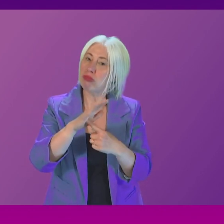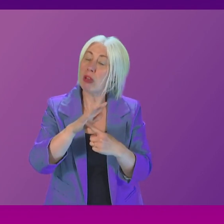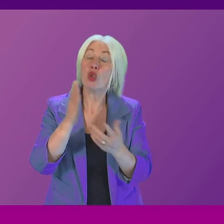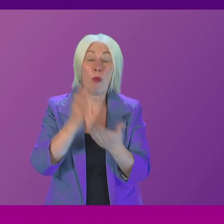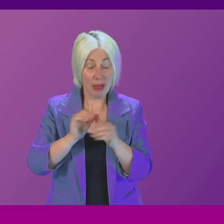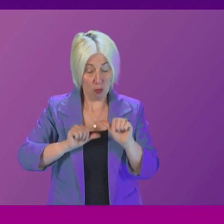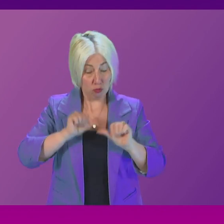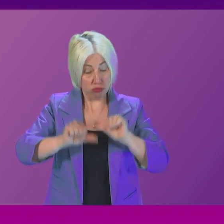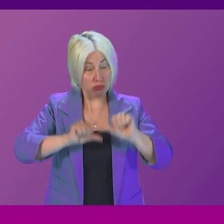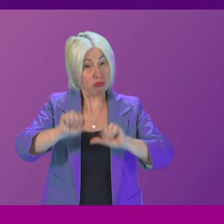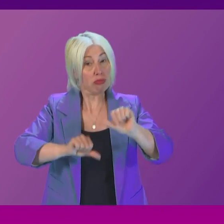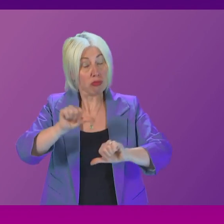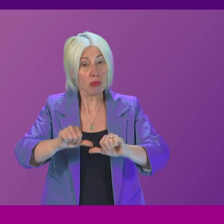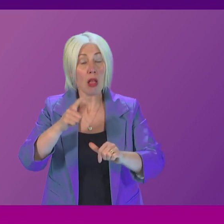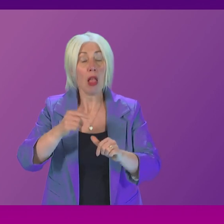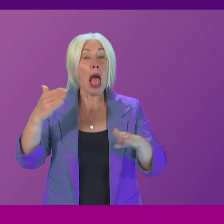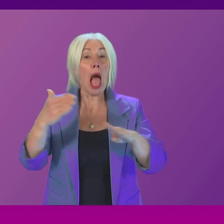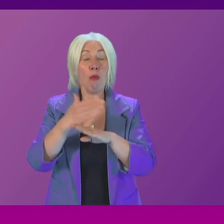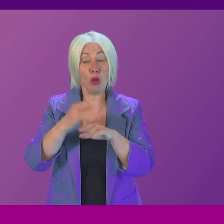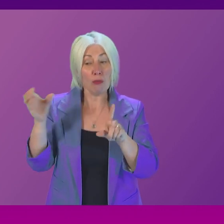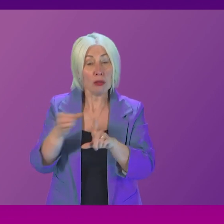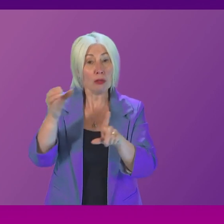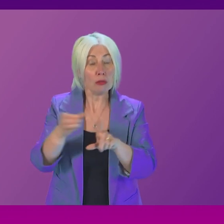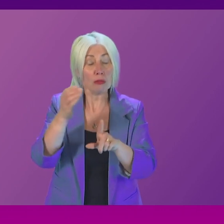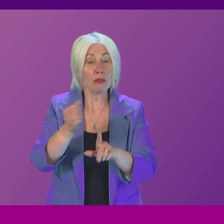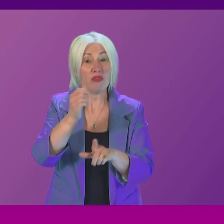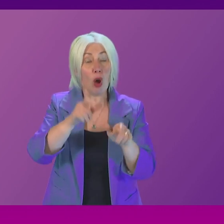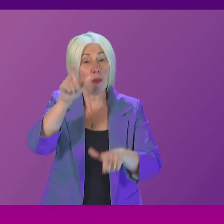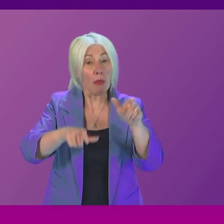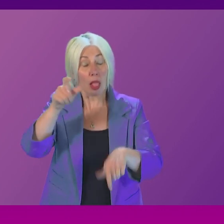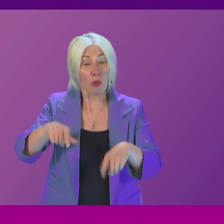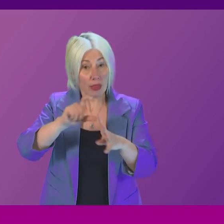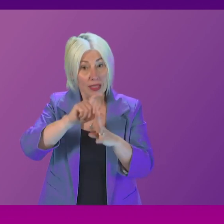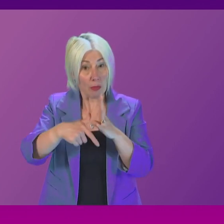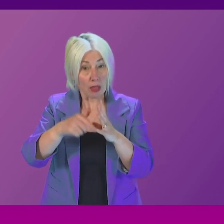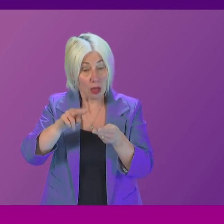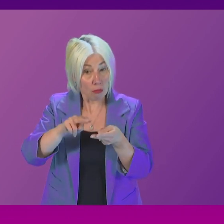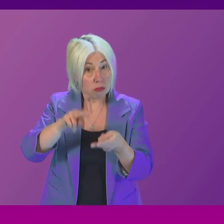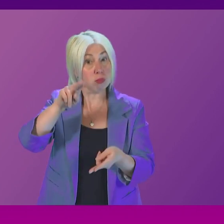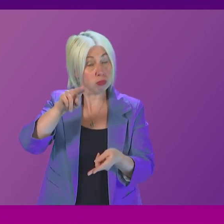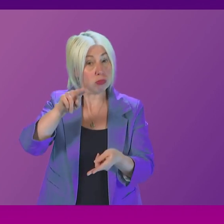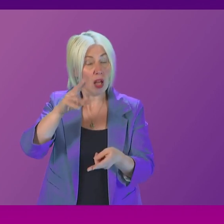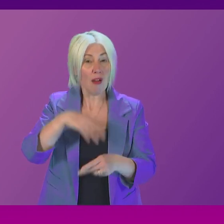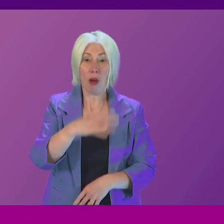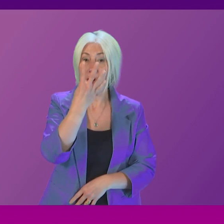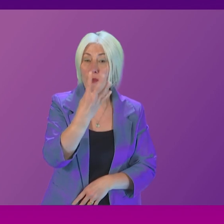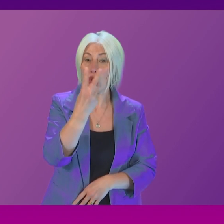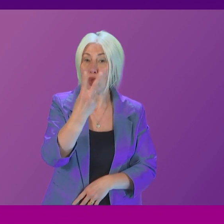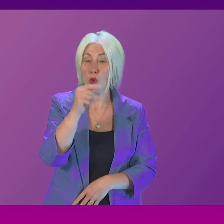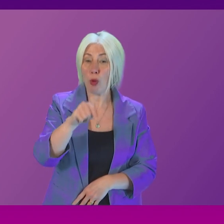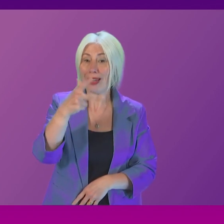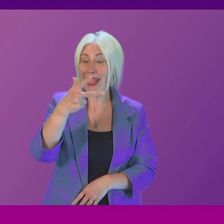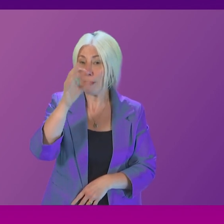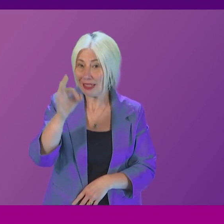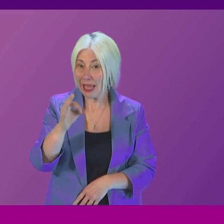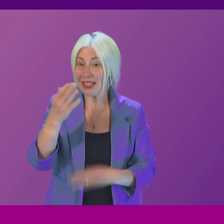progress. The employment rate, for example, of people with a disability has risen from